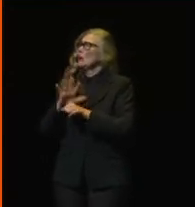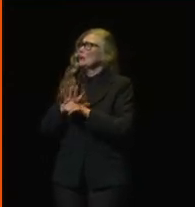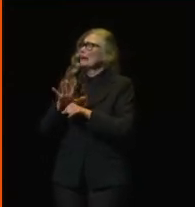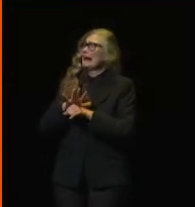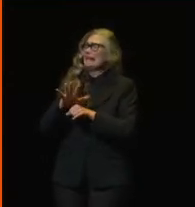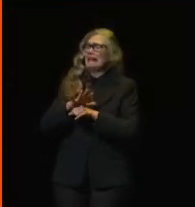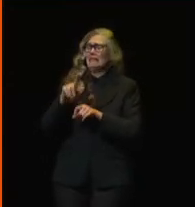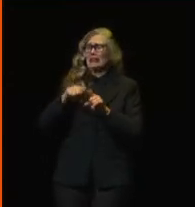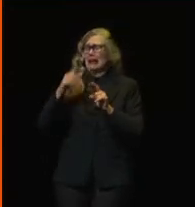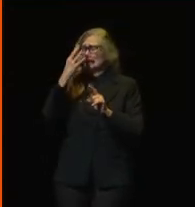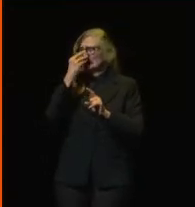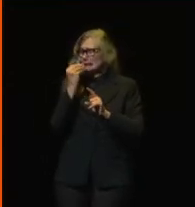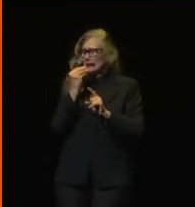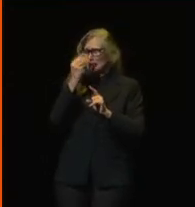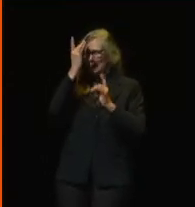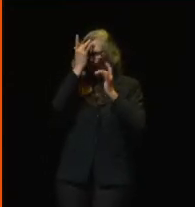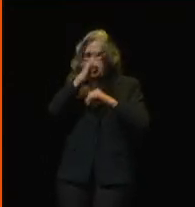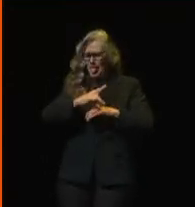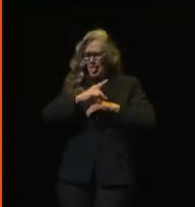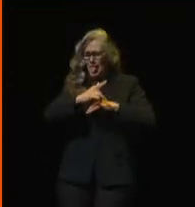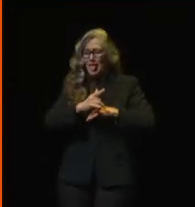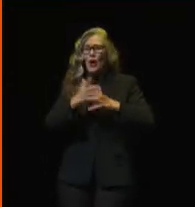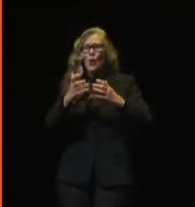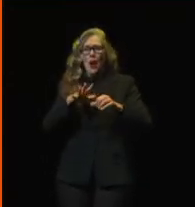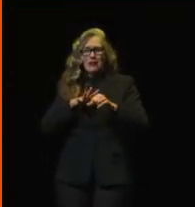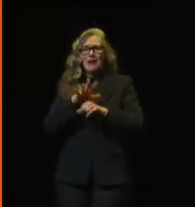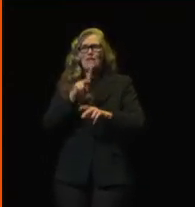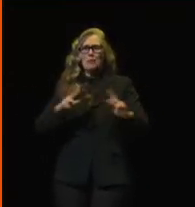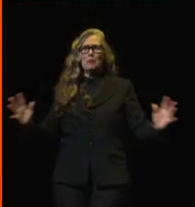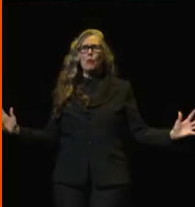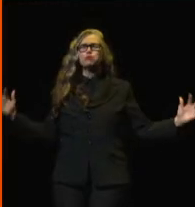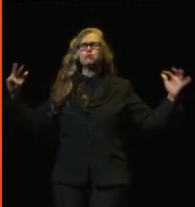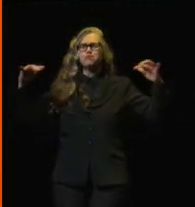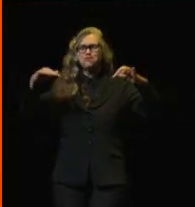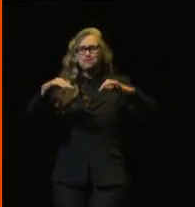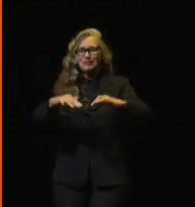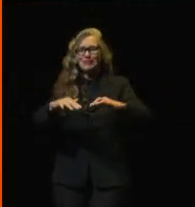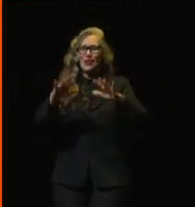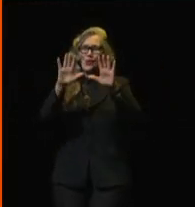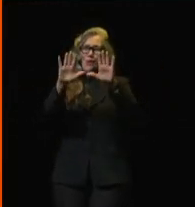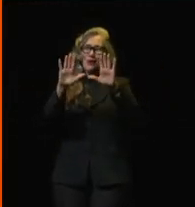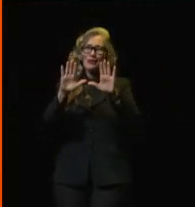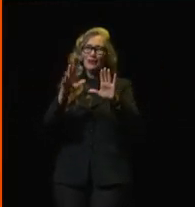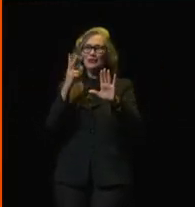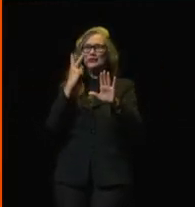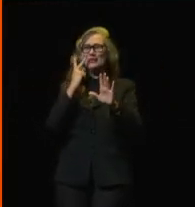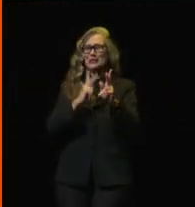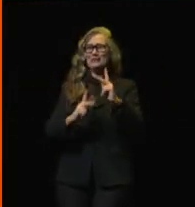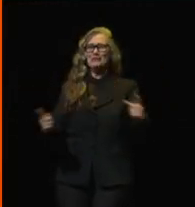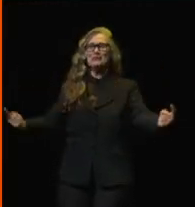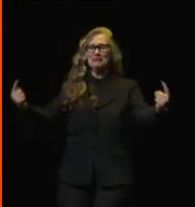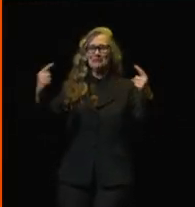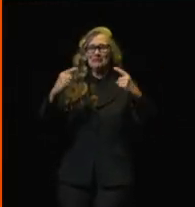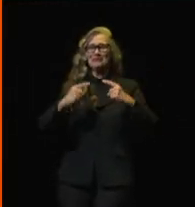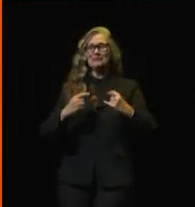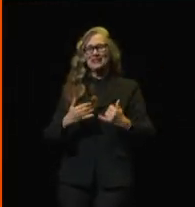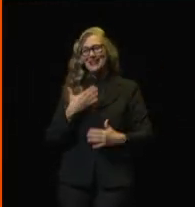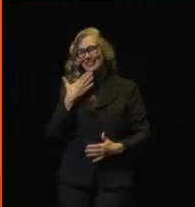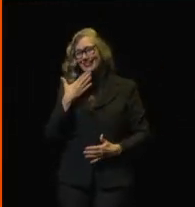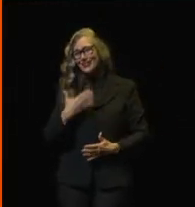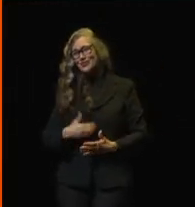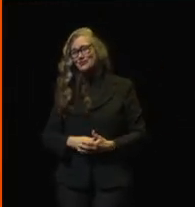was organizing. So he would be so wonderful, so thrilled to see this wonderful turnout today. Thank you.